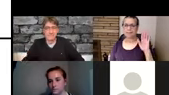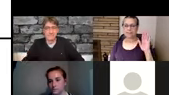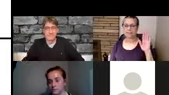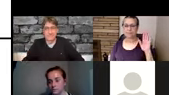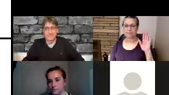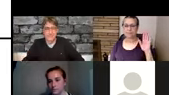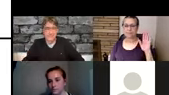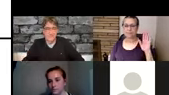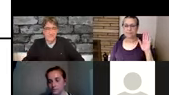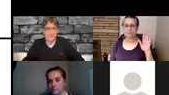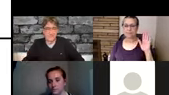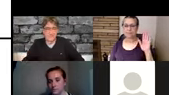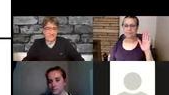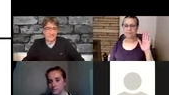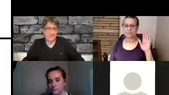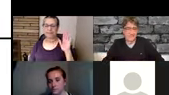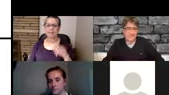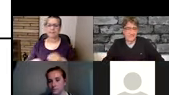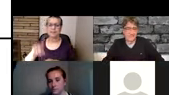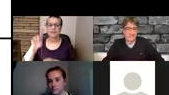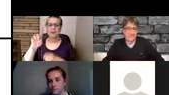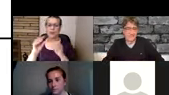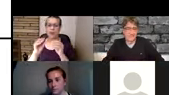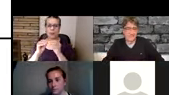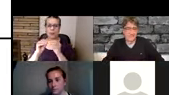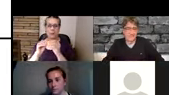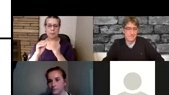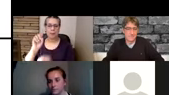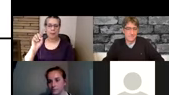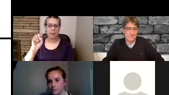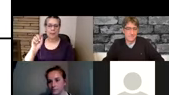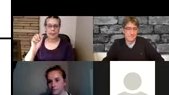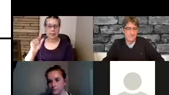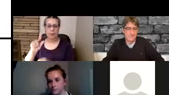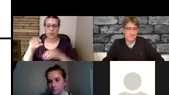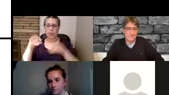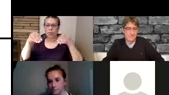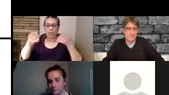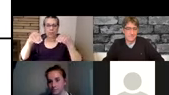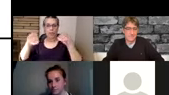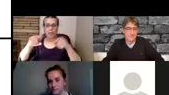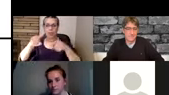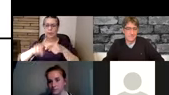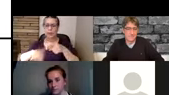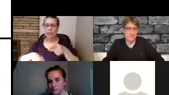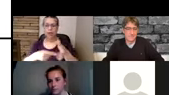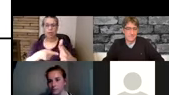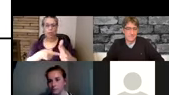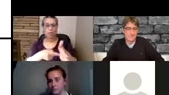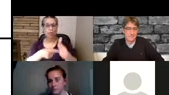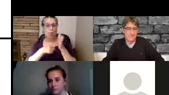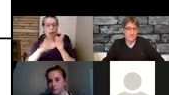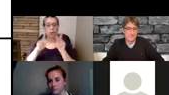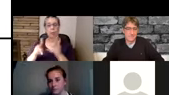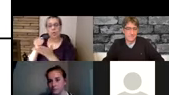There also, I think, just want to add one more detail to that. Stores are not allowed to require that somebody purchase something